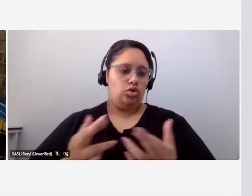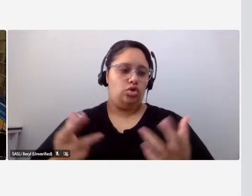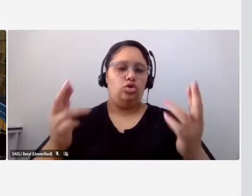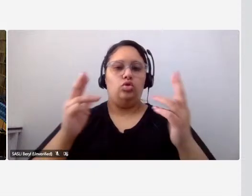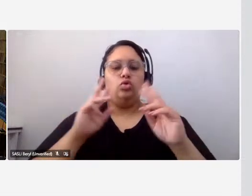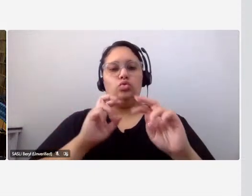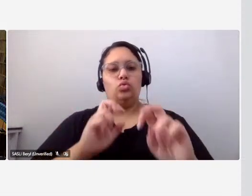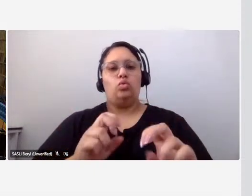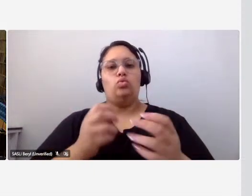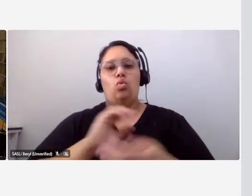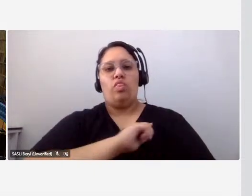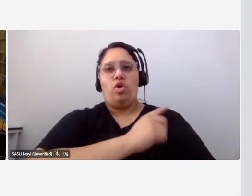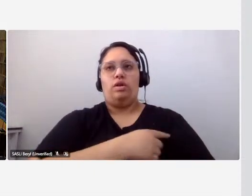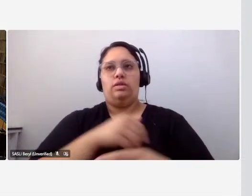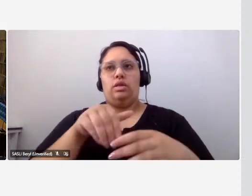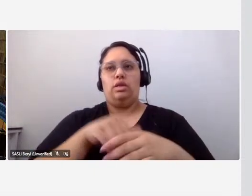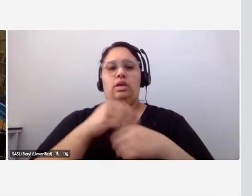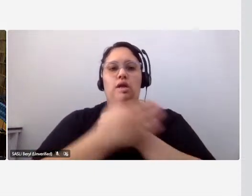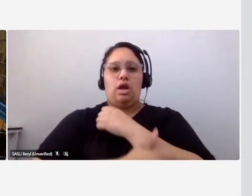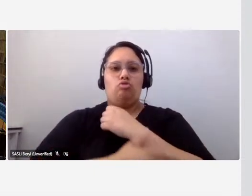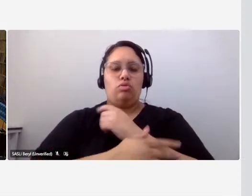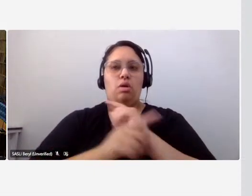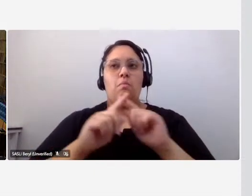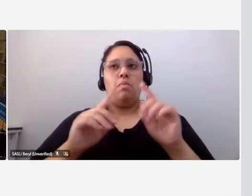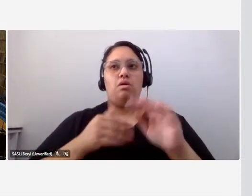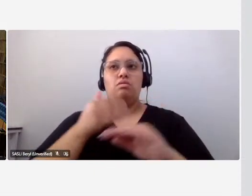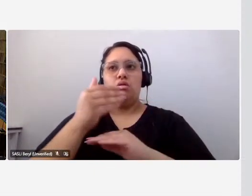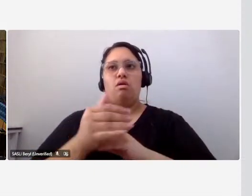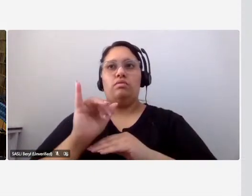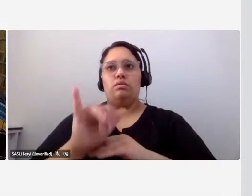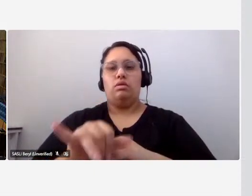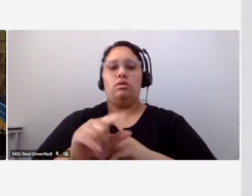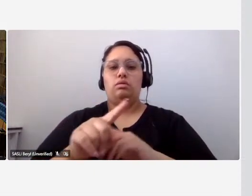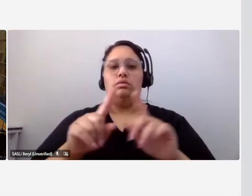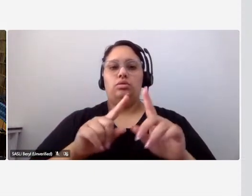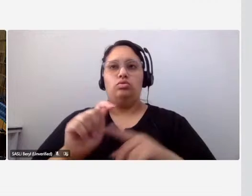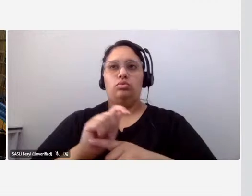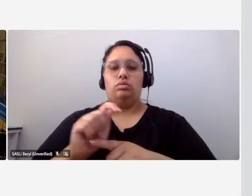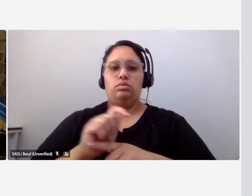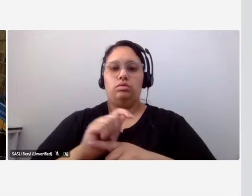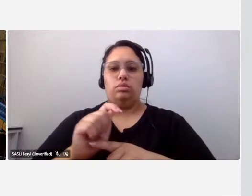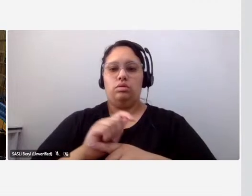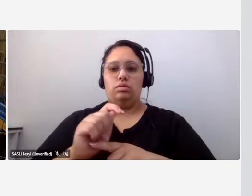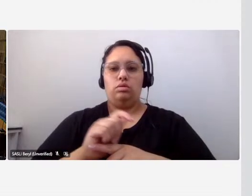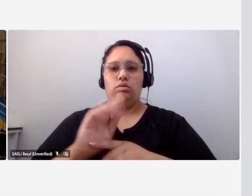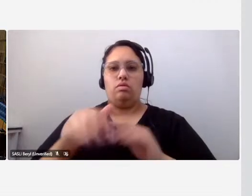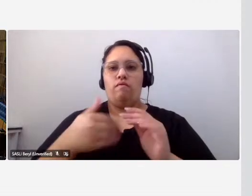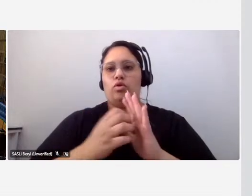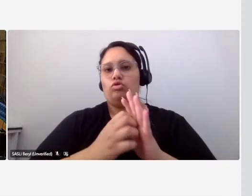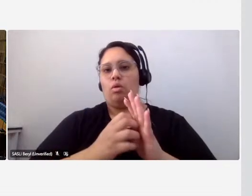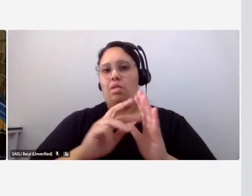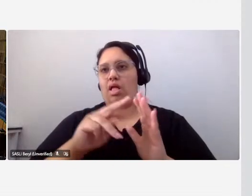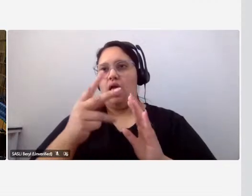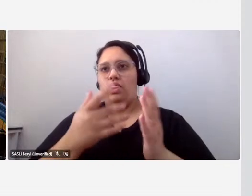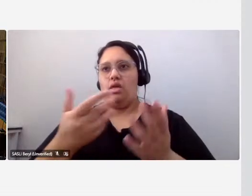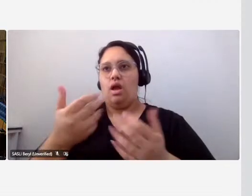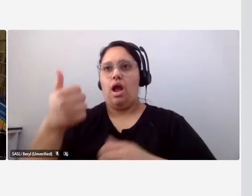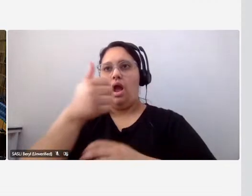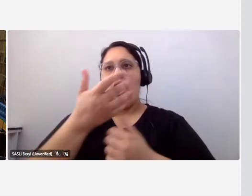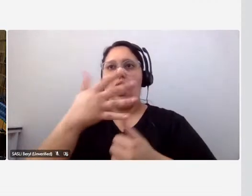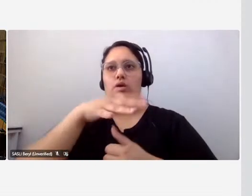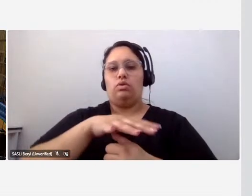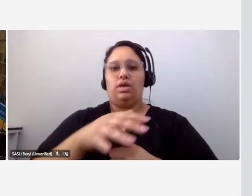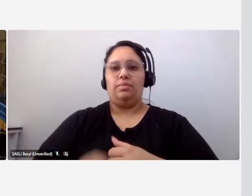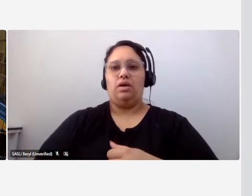country. So the staff here gets very good training, and then they're able to move on to, for example, to other higher positions at